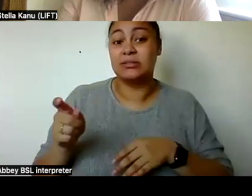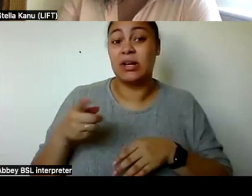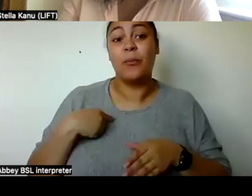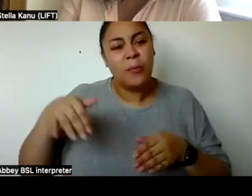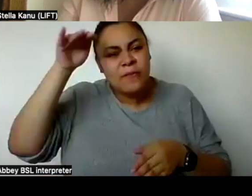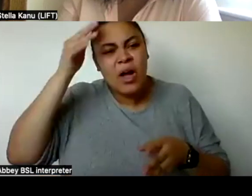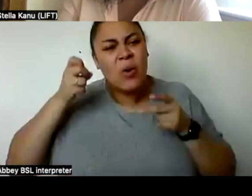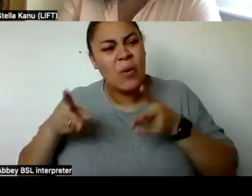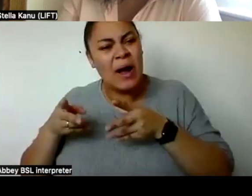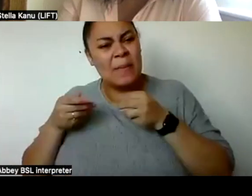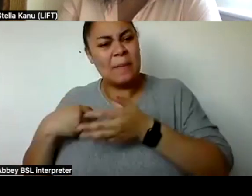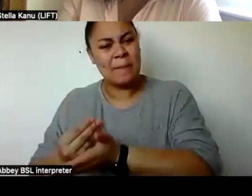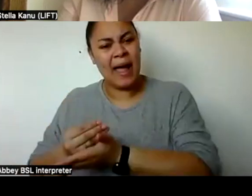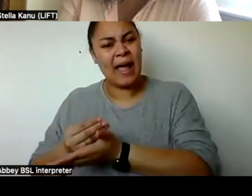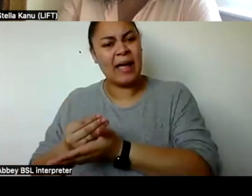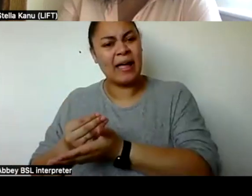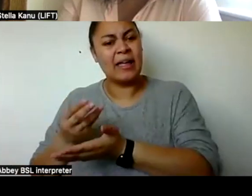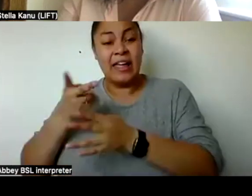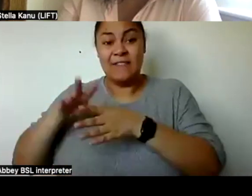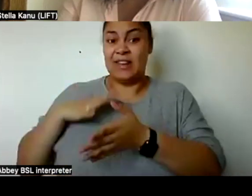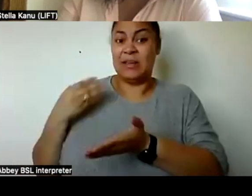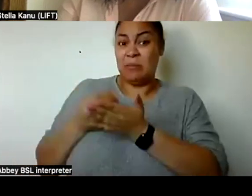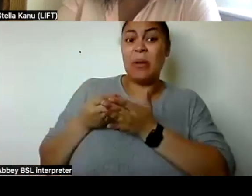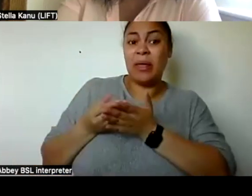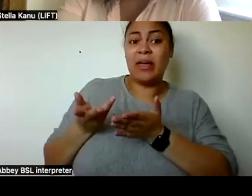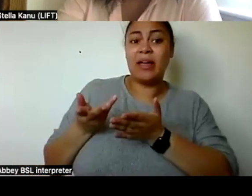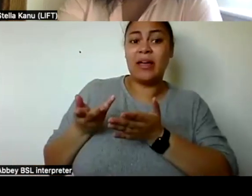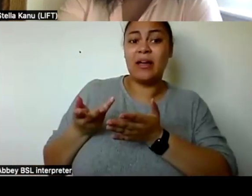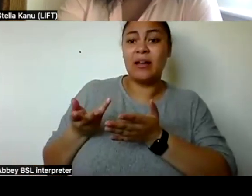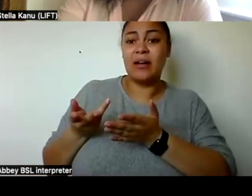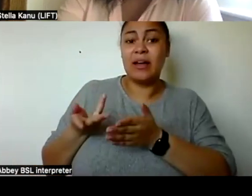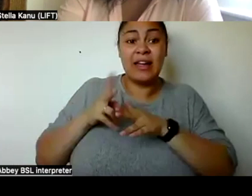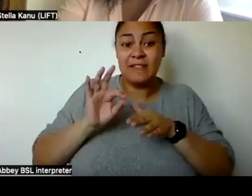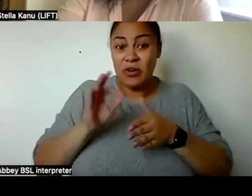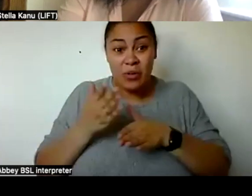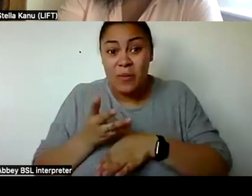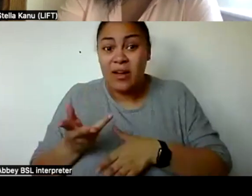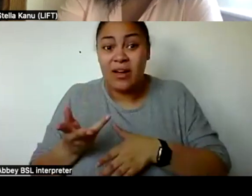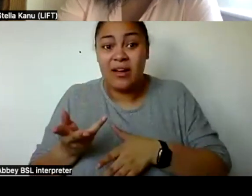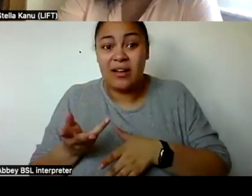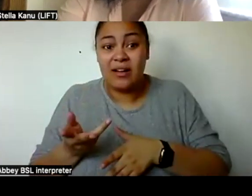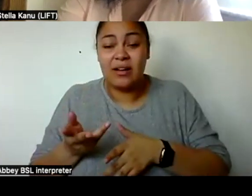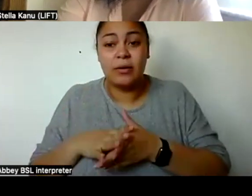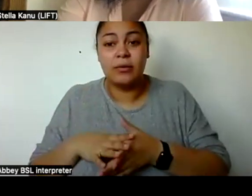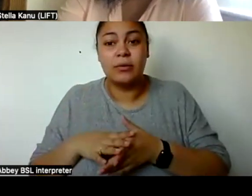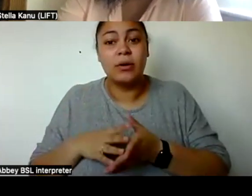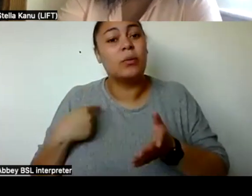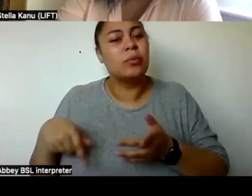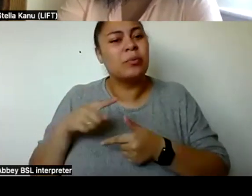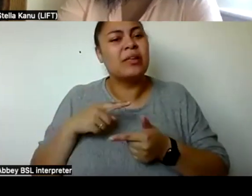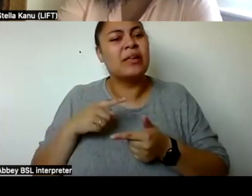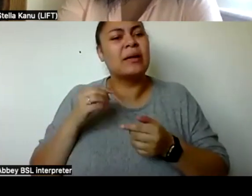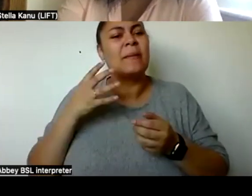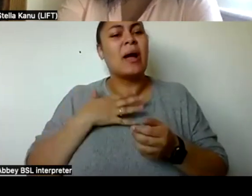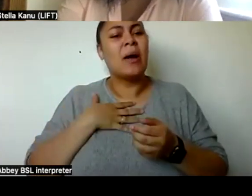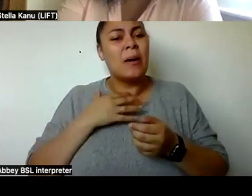ways to pay them if they needed money, regardless of whether we had work for them to do. And we made a